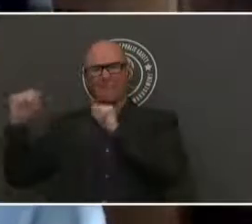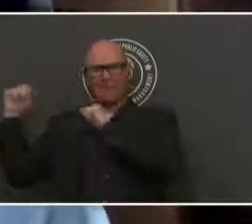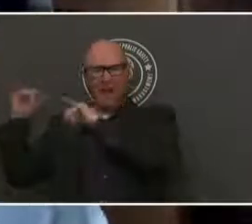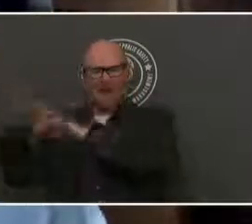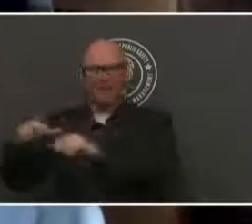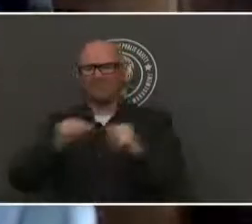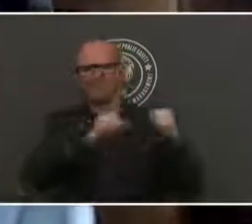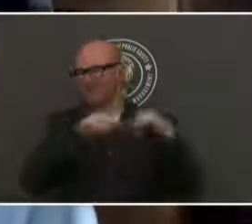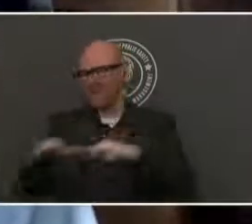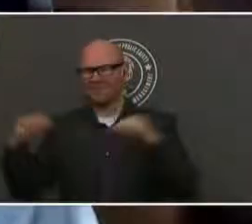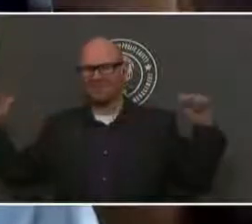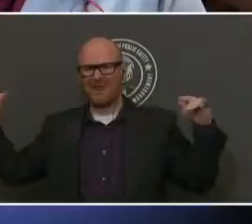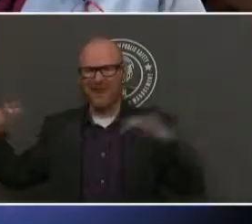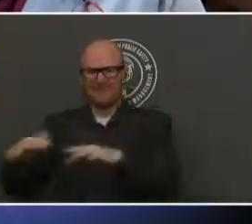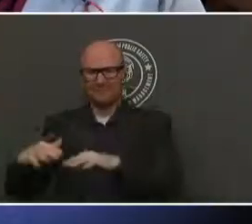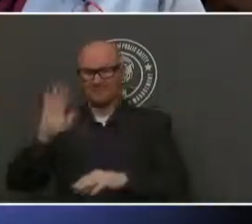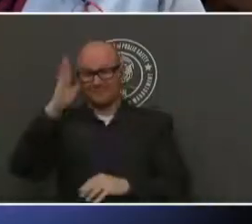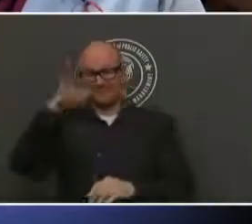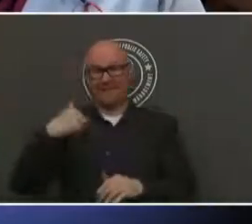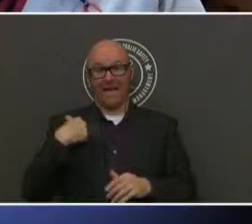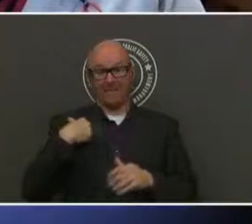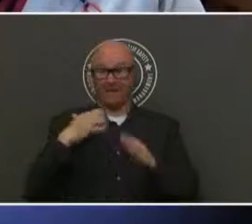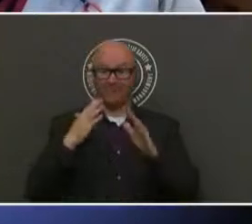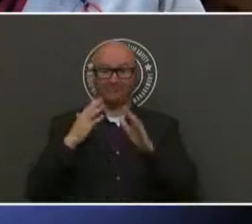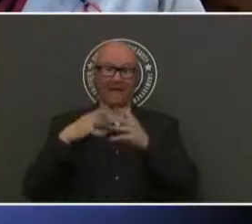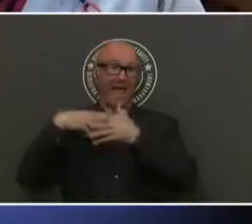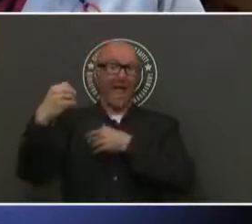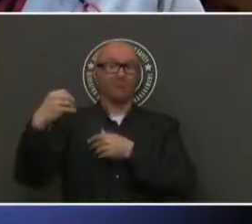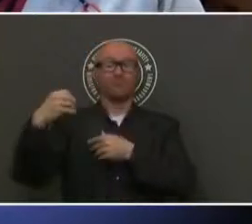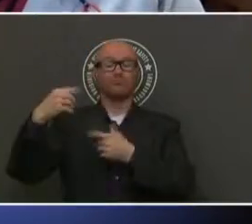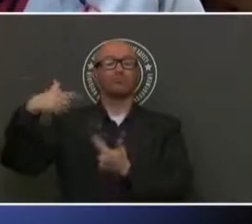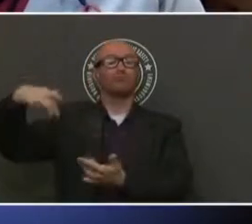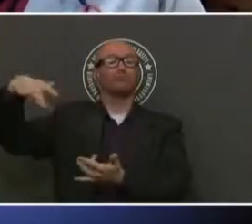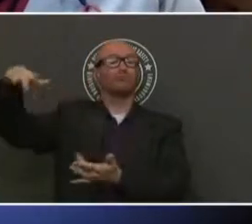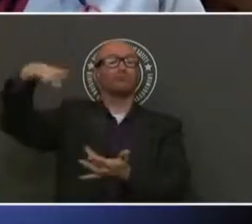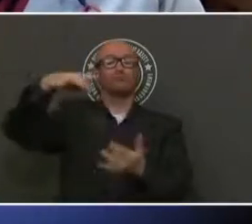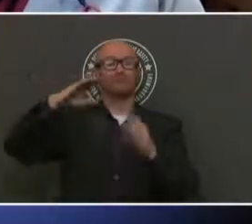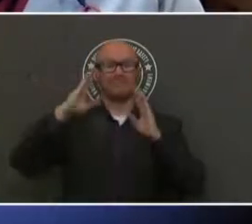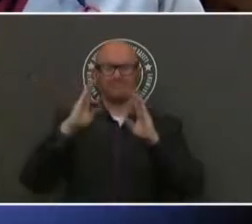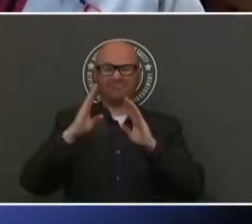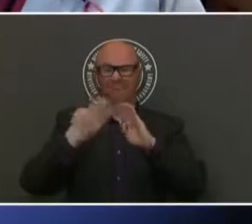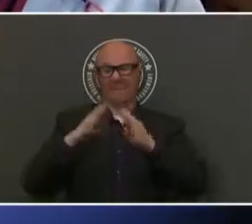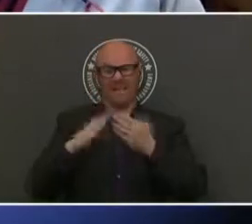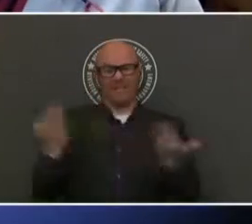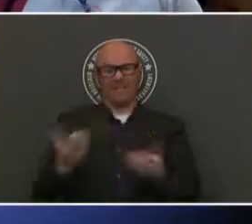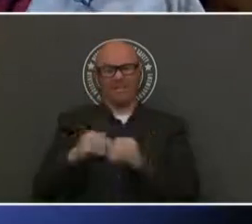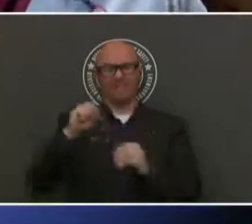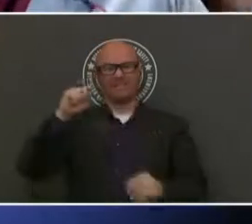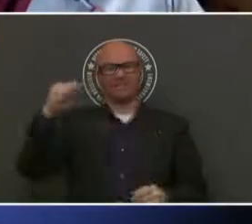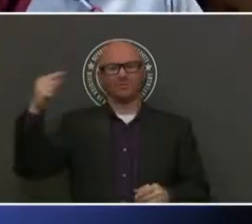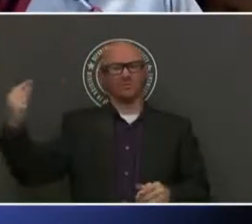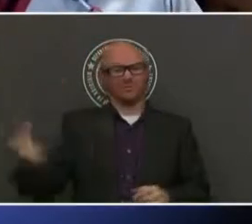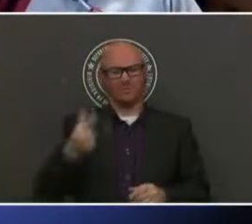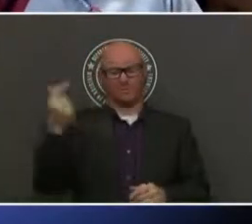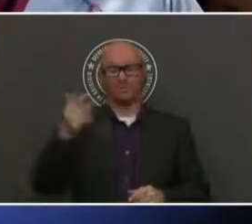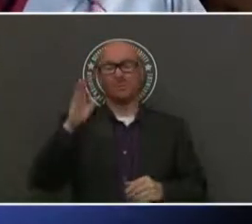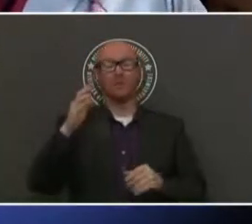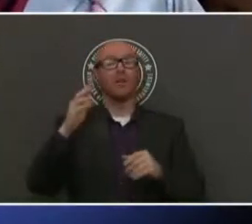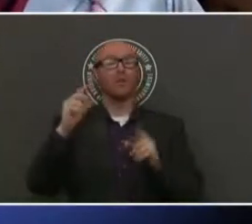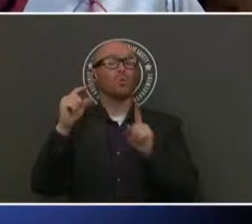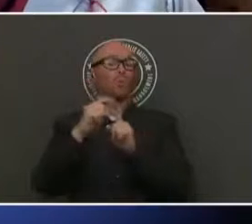to mention that, I've been out and about myself around town. And one of the things I hear a lot from people out of